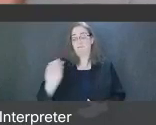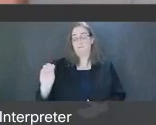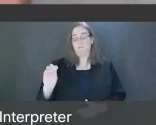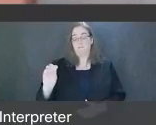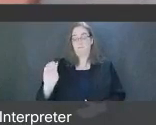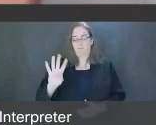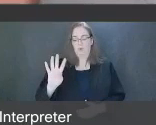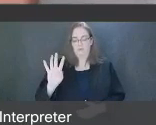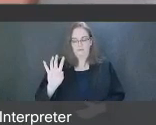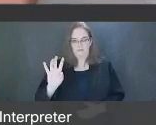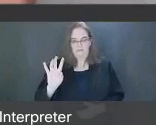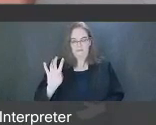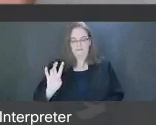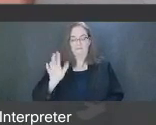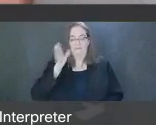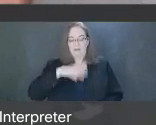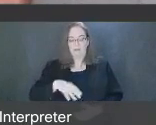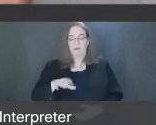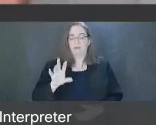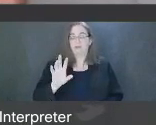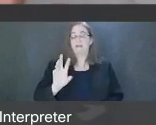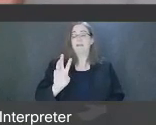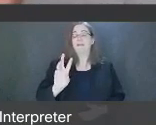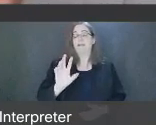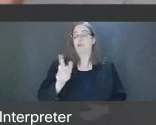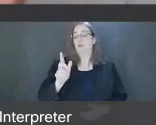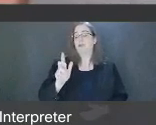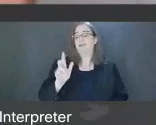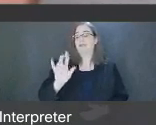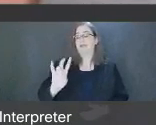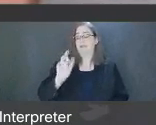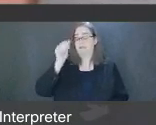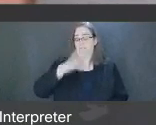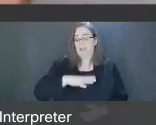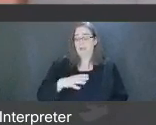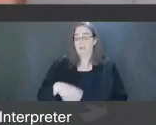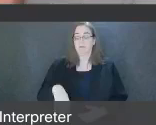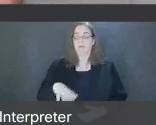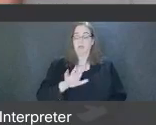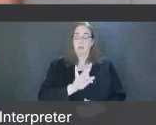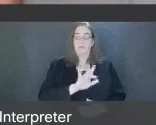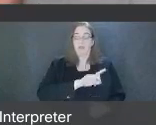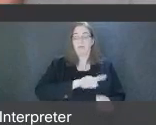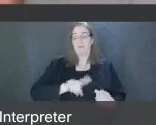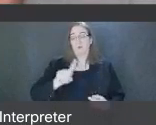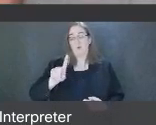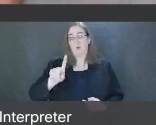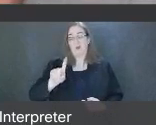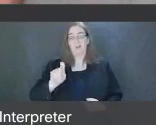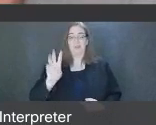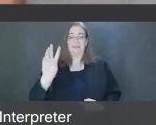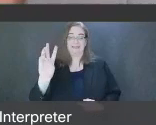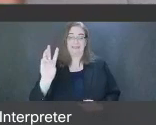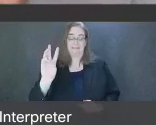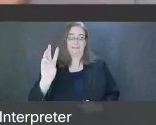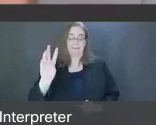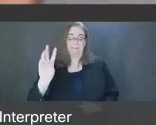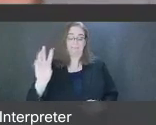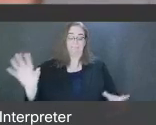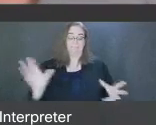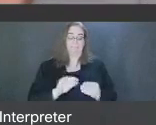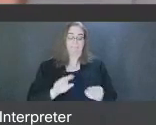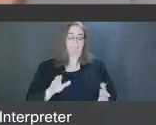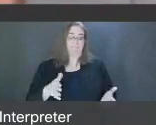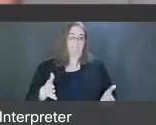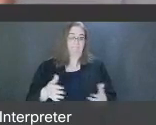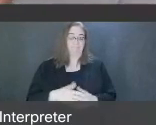females, 627 males who've ranged in age from 25 to 106. In